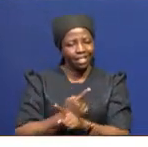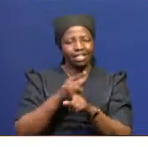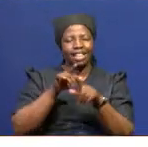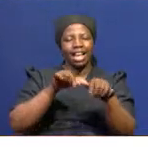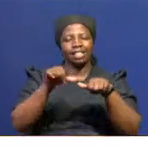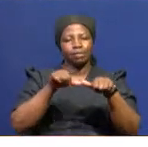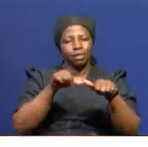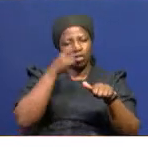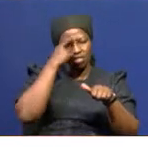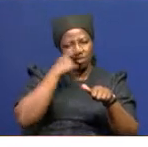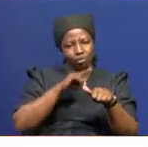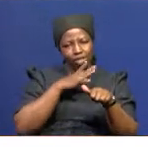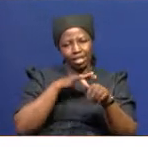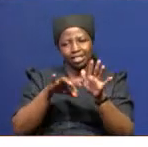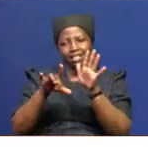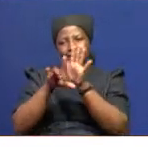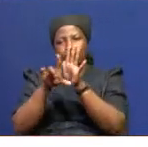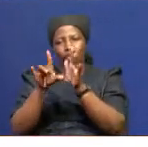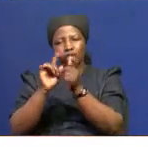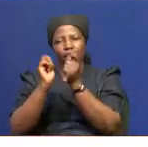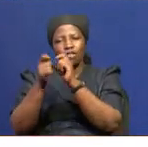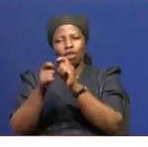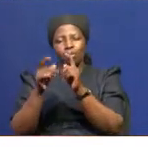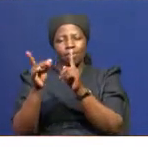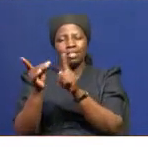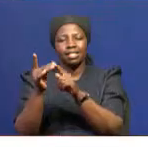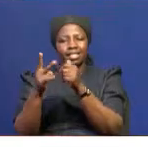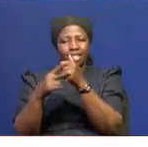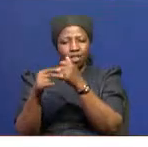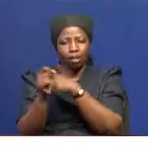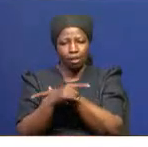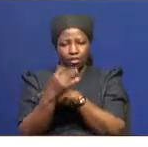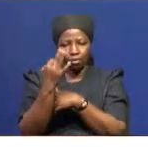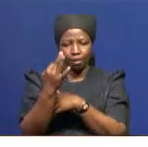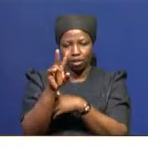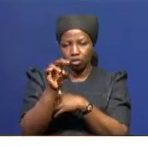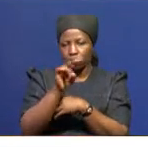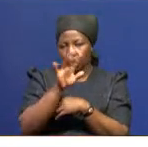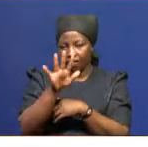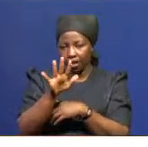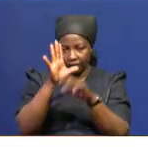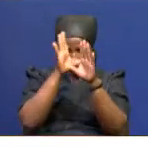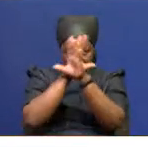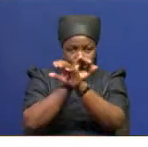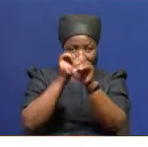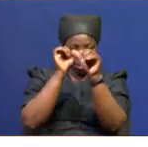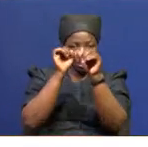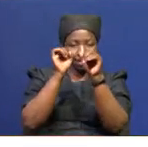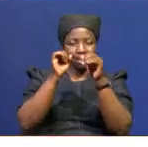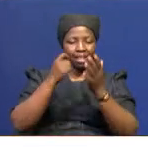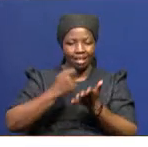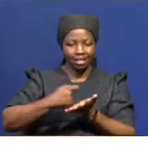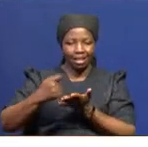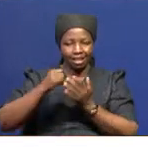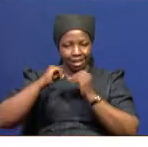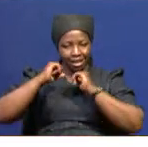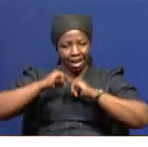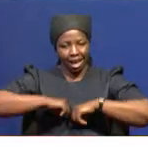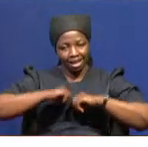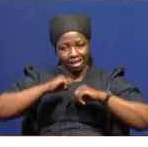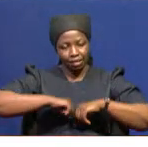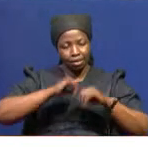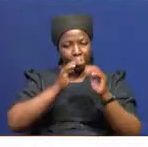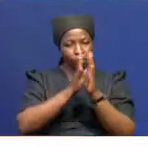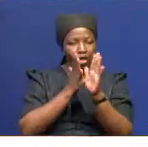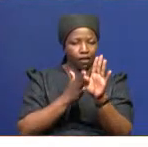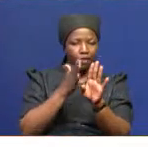reforms. Subsequently, on the 7th of March 2025, His Excellency the President entered a memorandum of understanding with